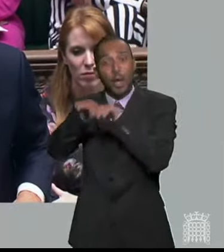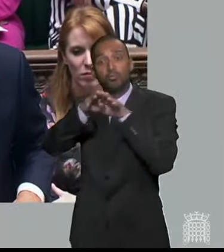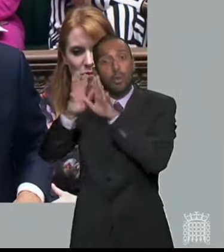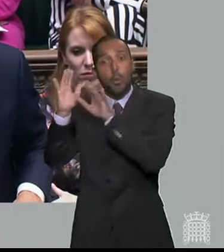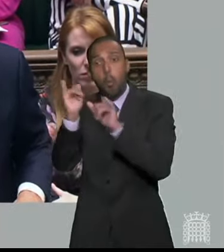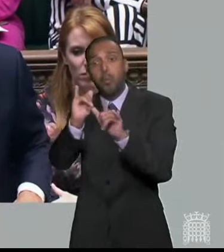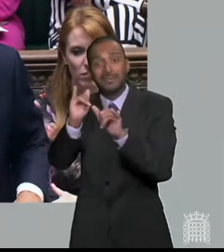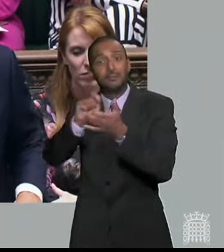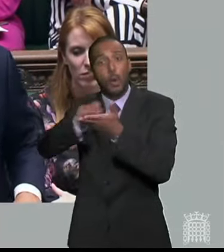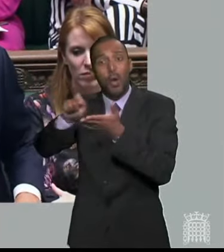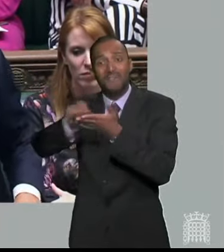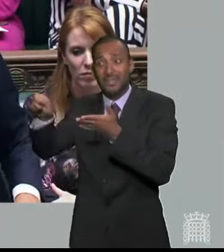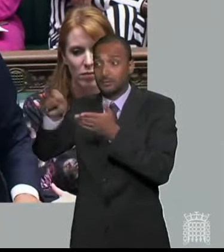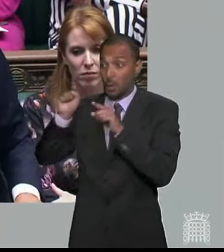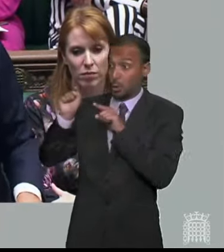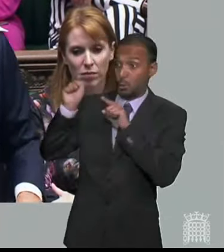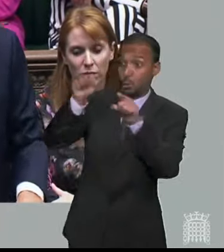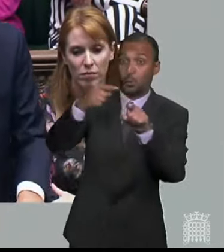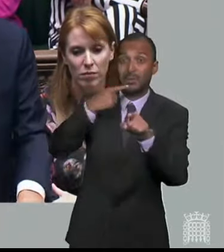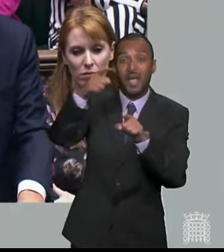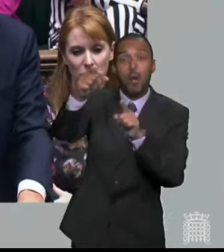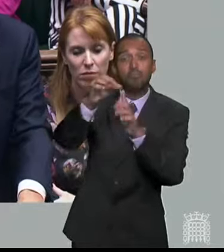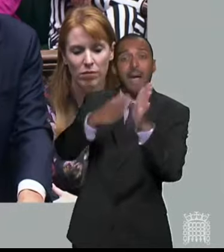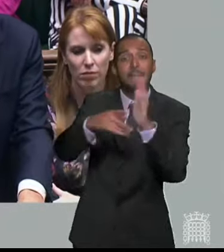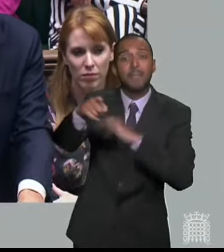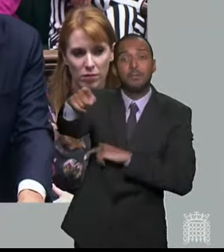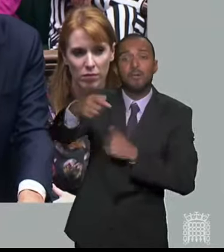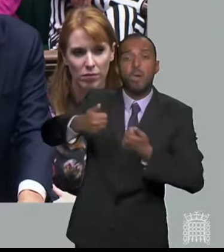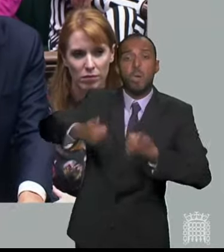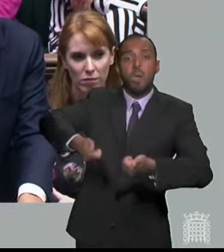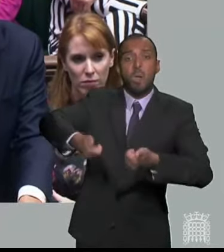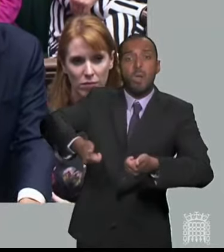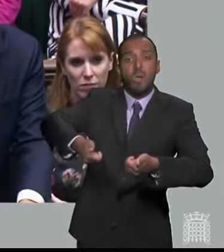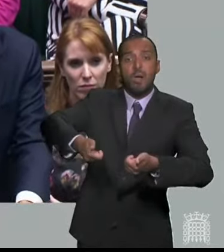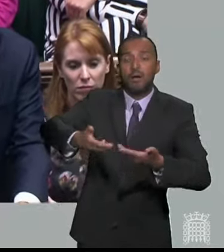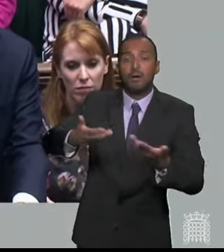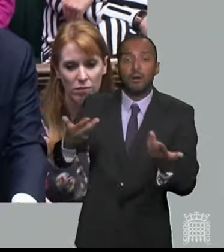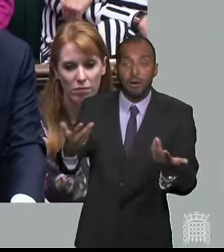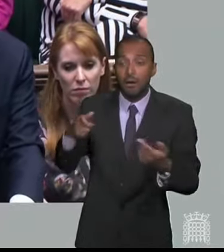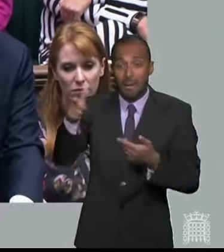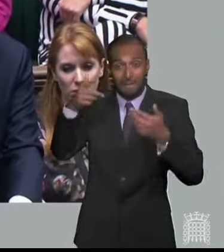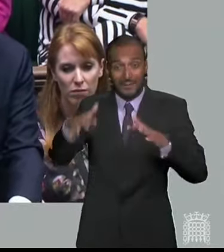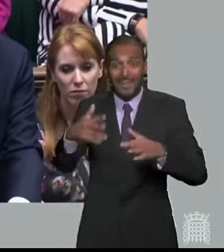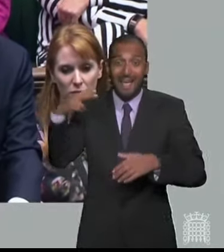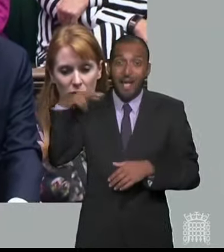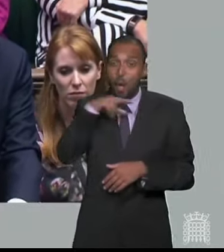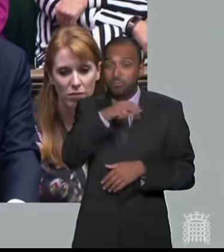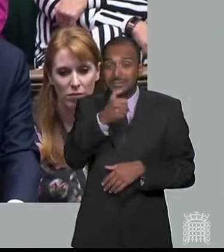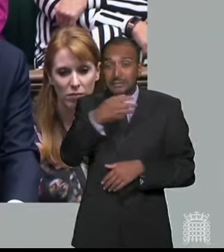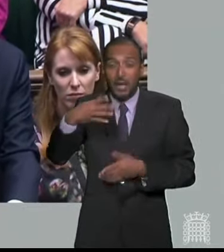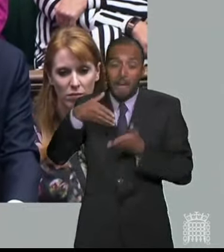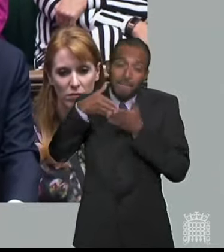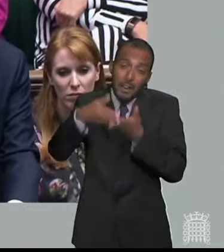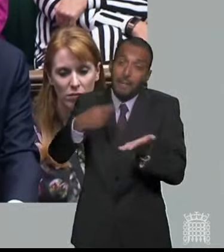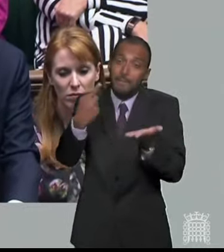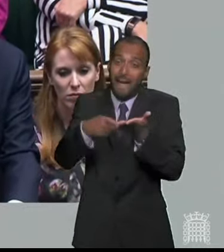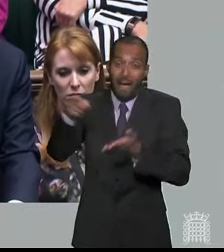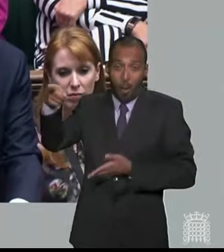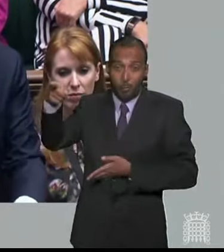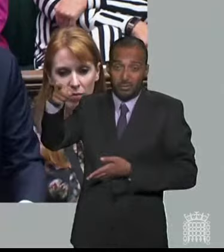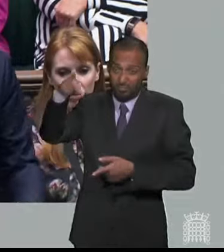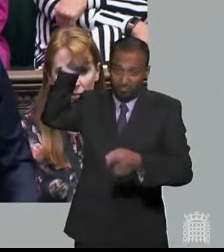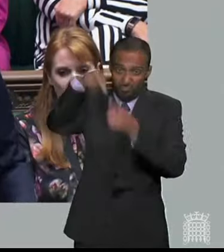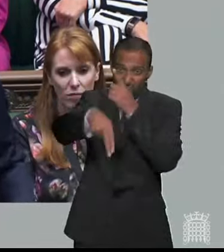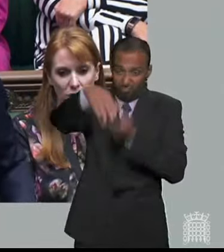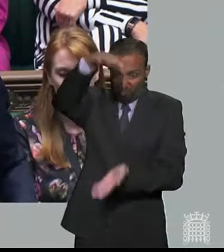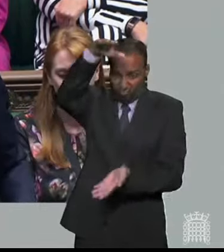approach. The NAO report says he cut £869 million. The person who ran the Department